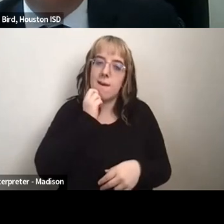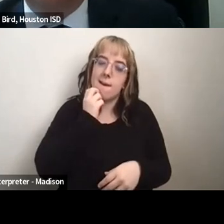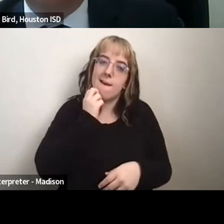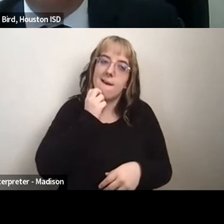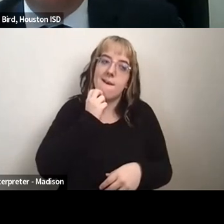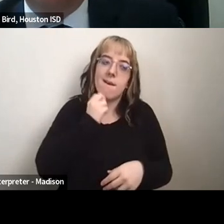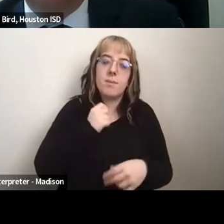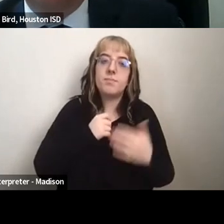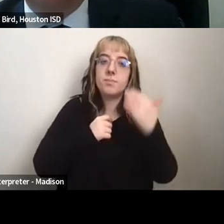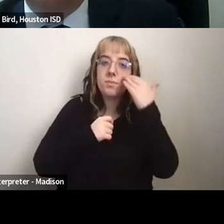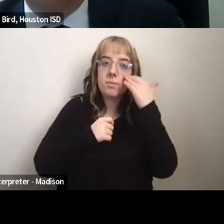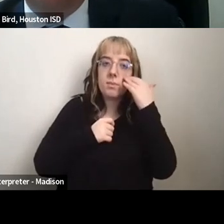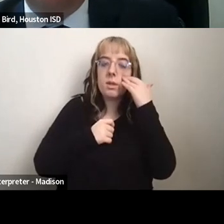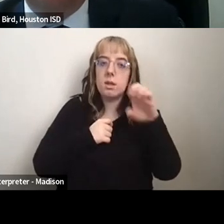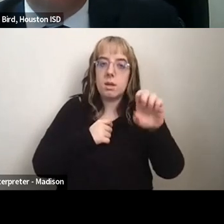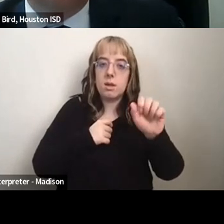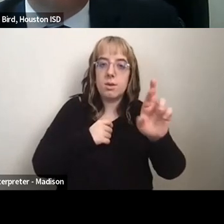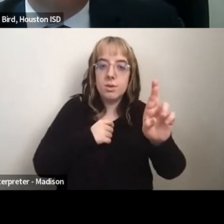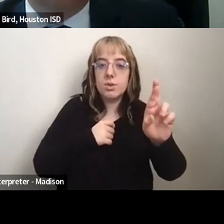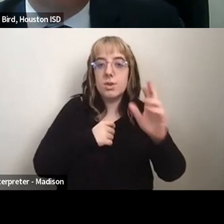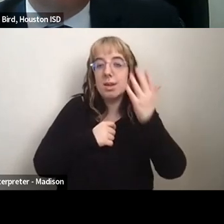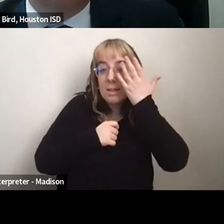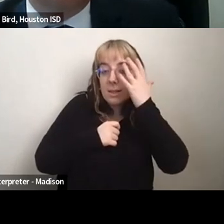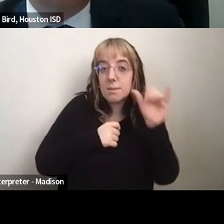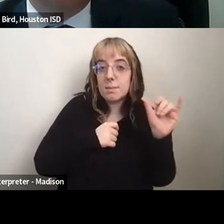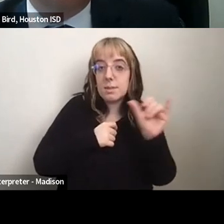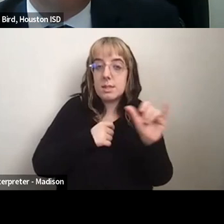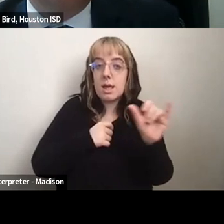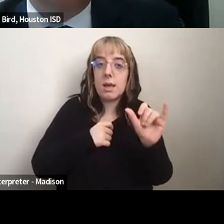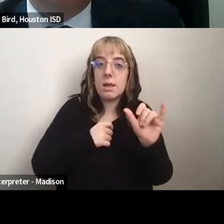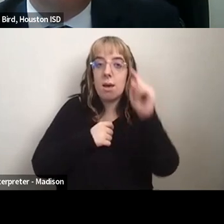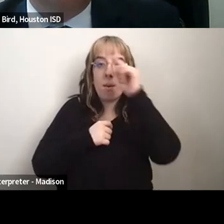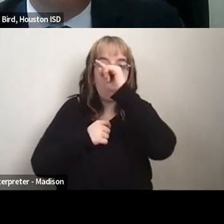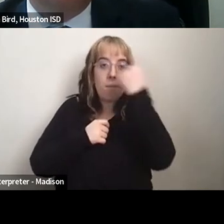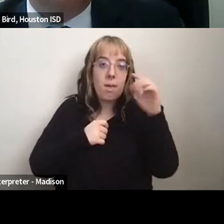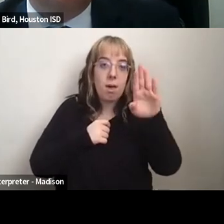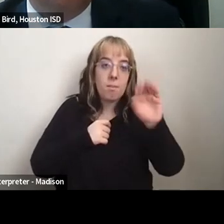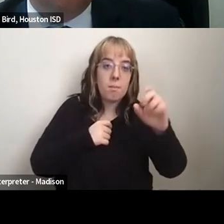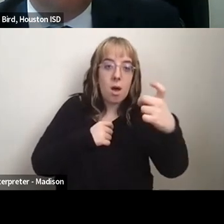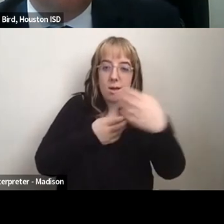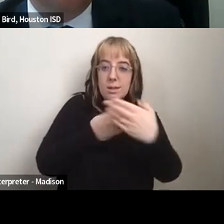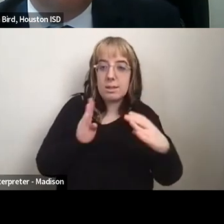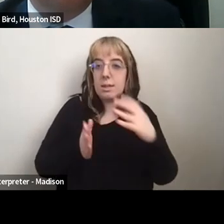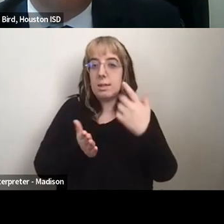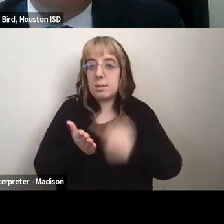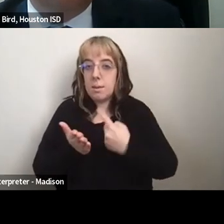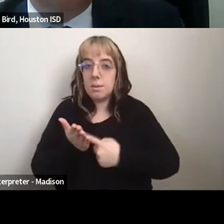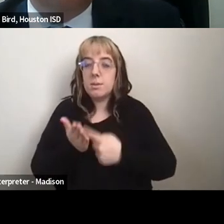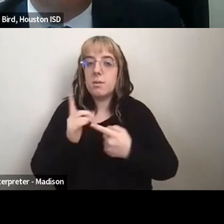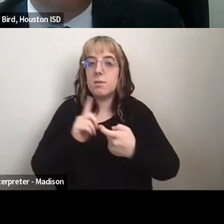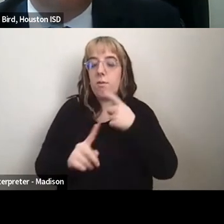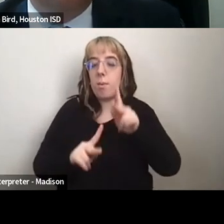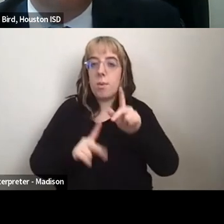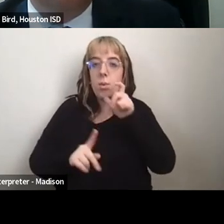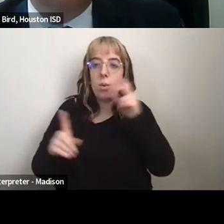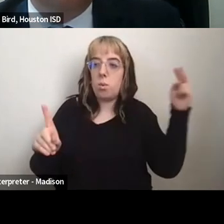I think that ESSER seems like a black box in some ways to people from the